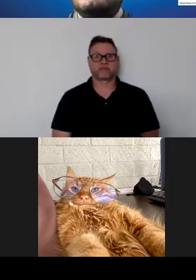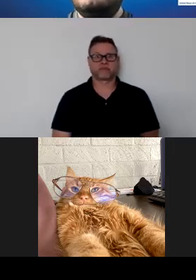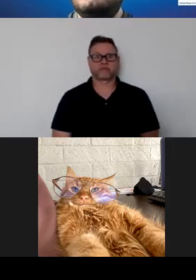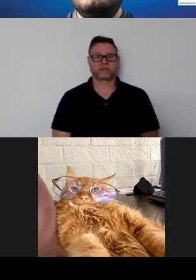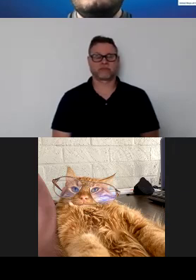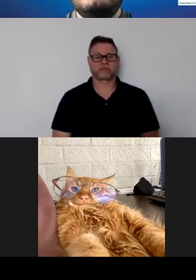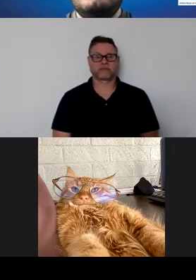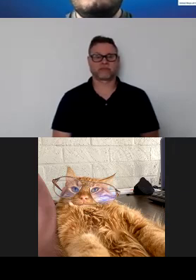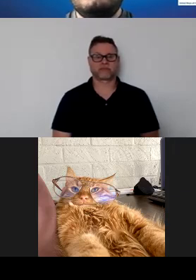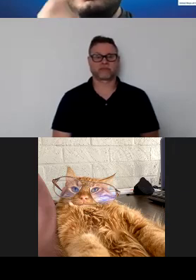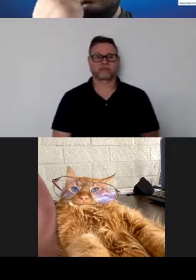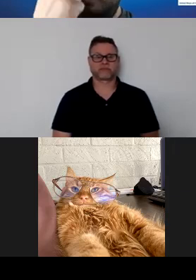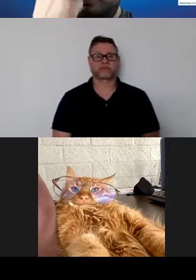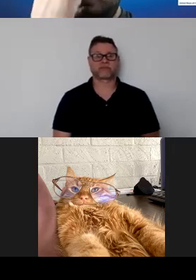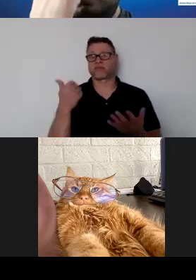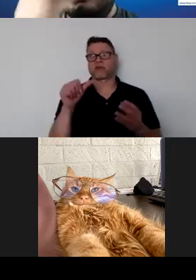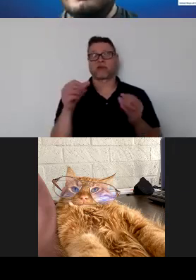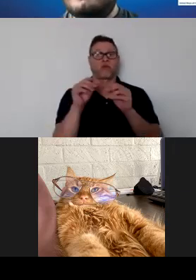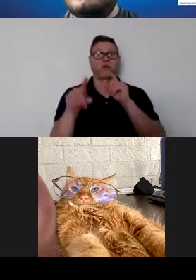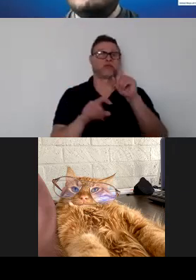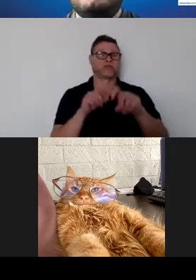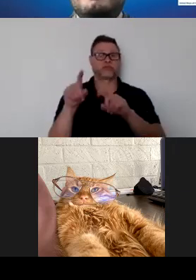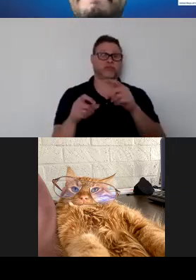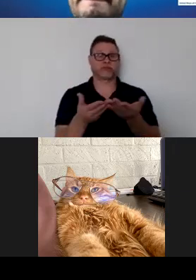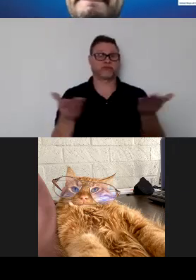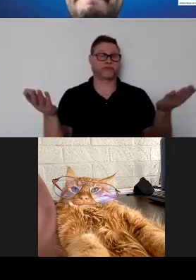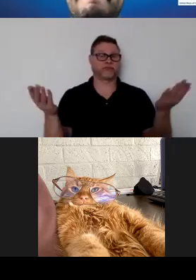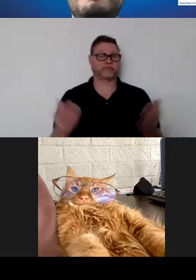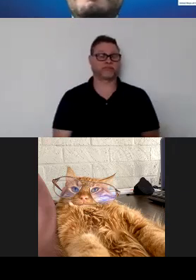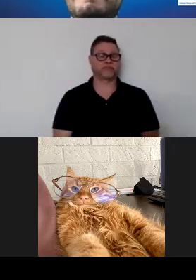Any more questions from folks?